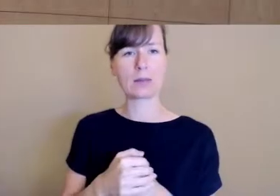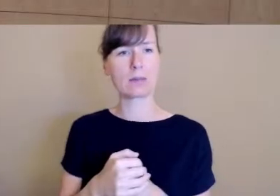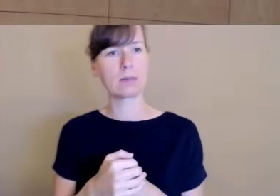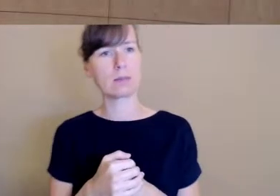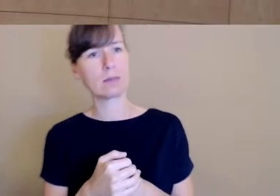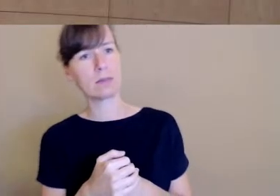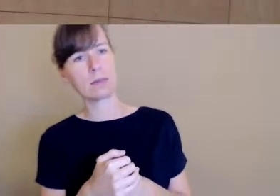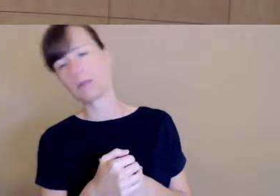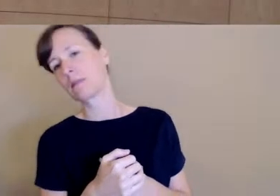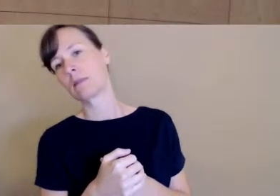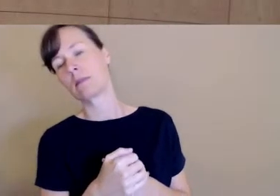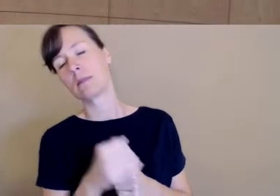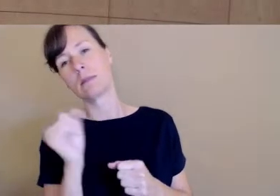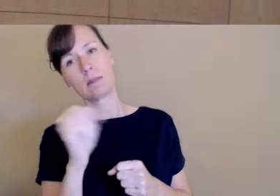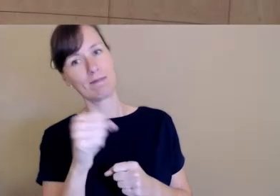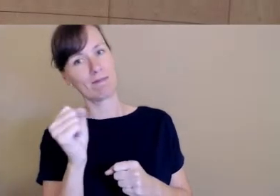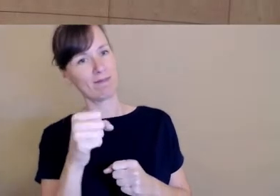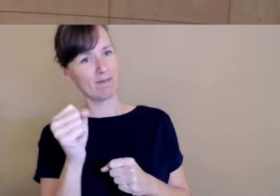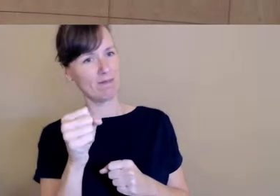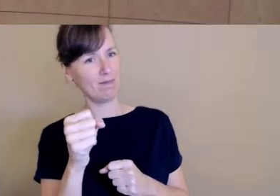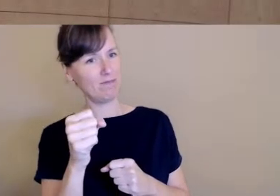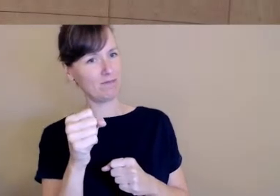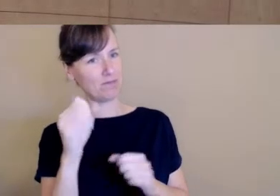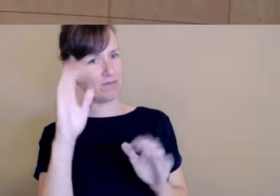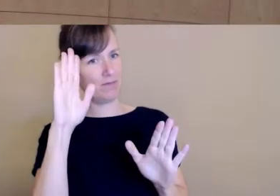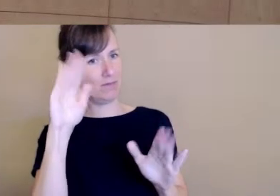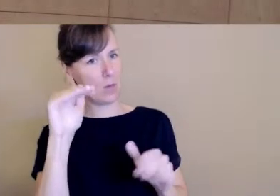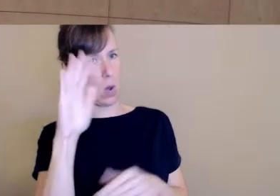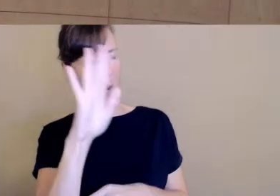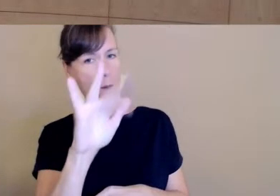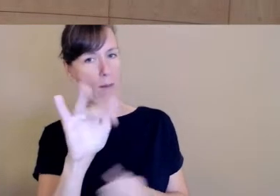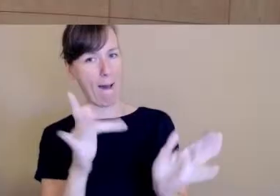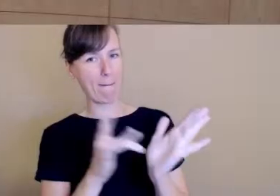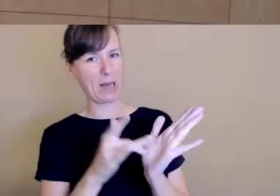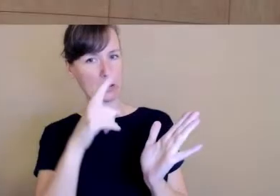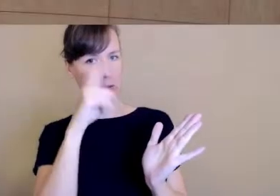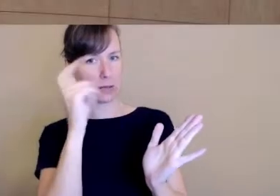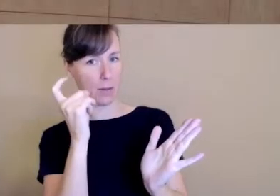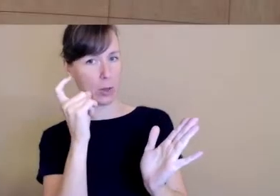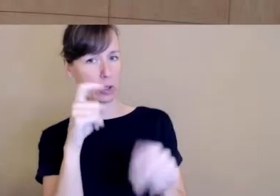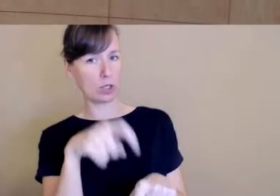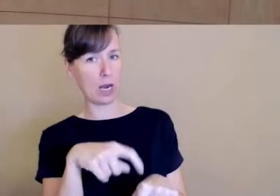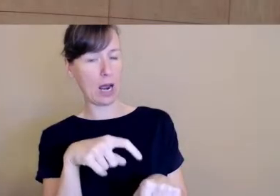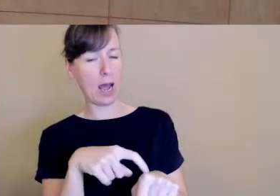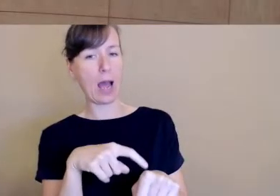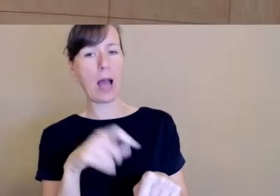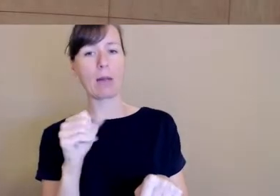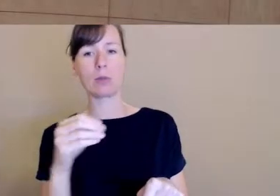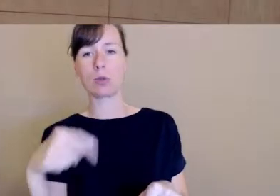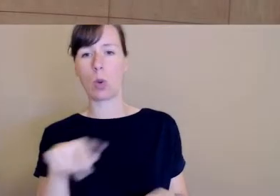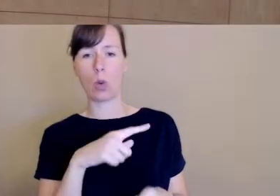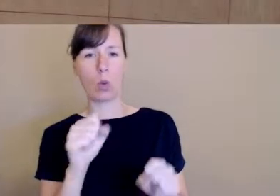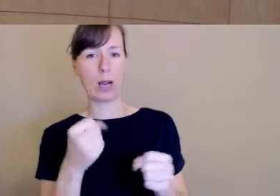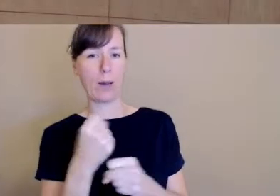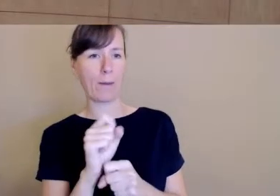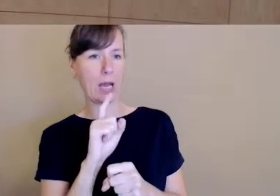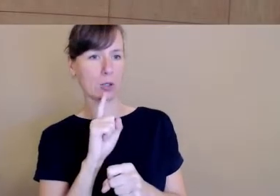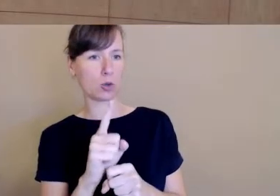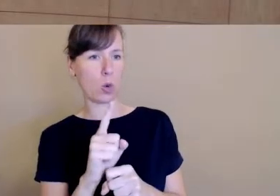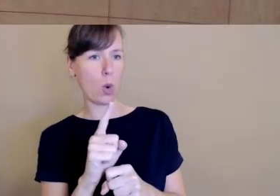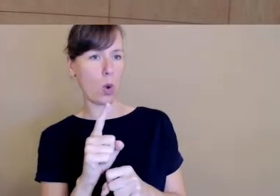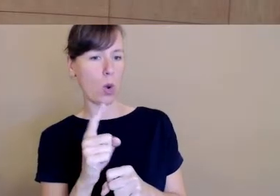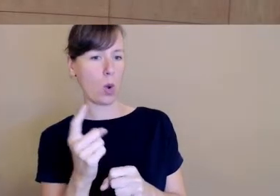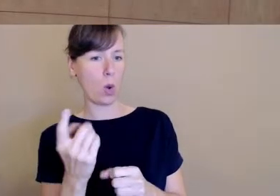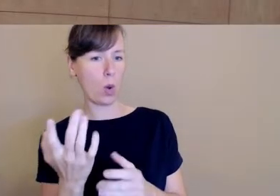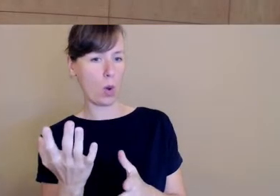Yeah, I would hope that at least by summertime, so we can make sure that it's mid to